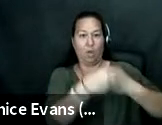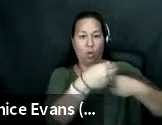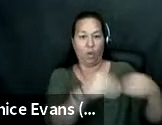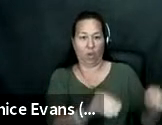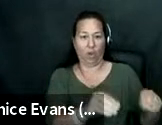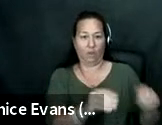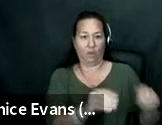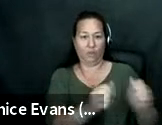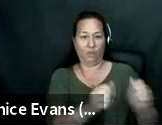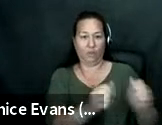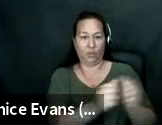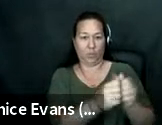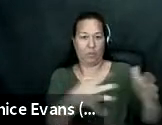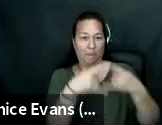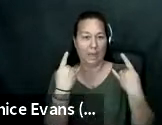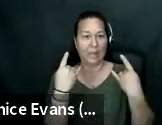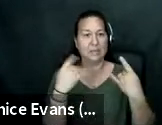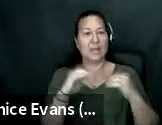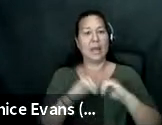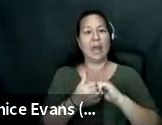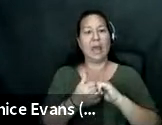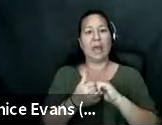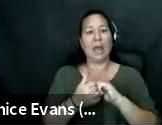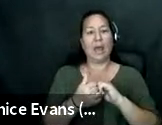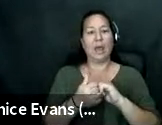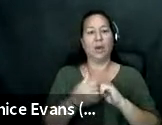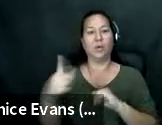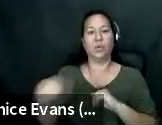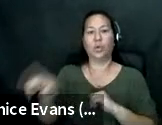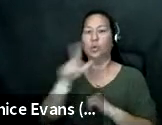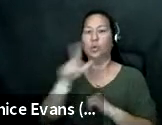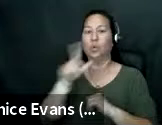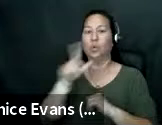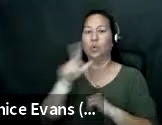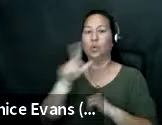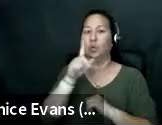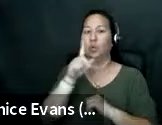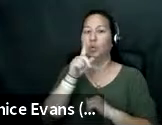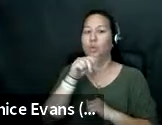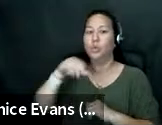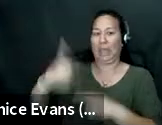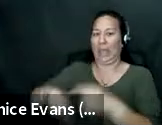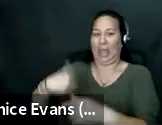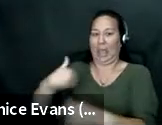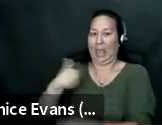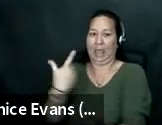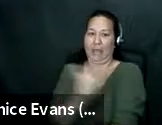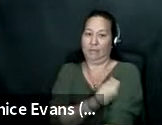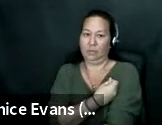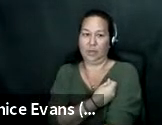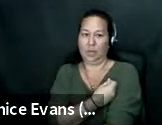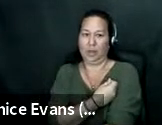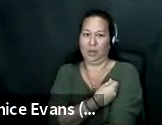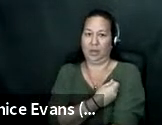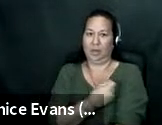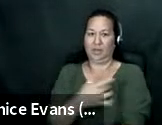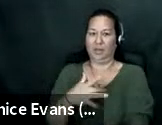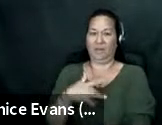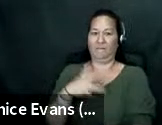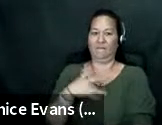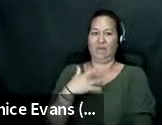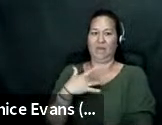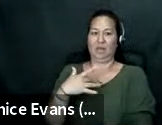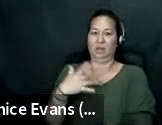COVID-19 prevention ETS. There are medical condition, mental health condition, or